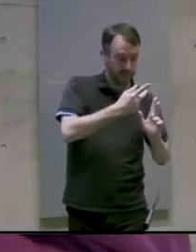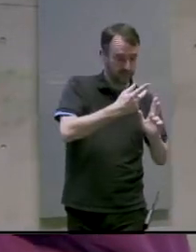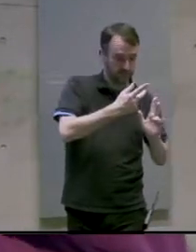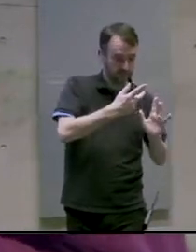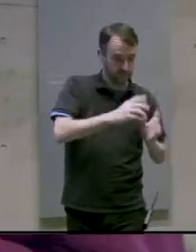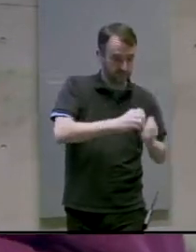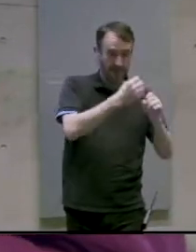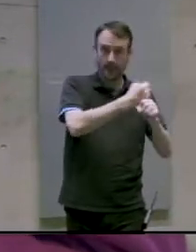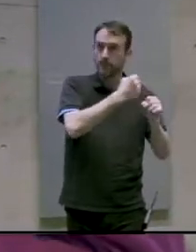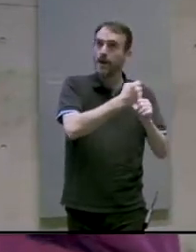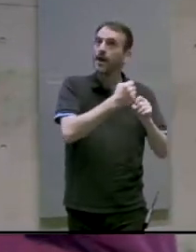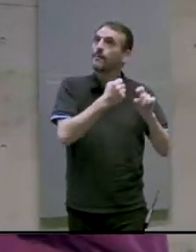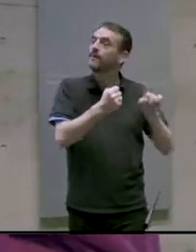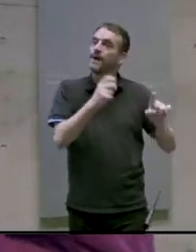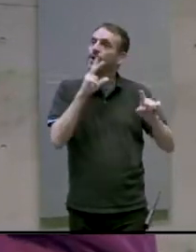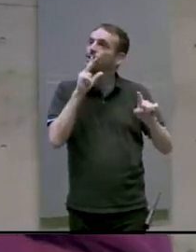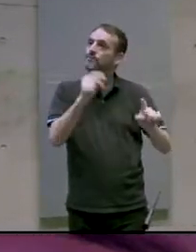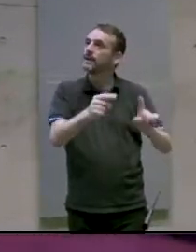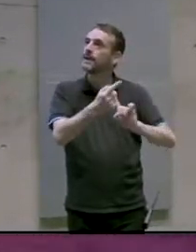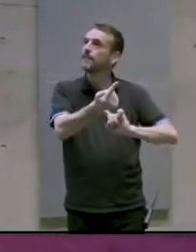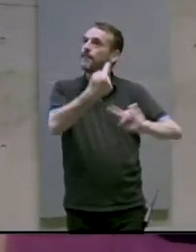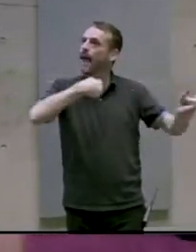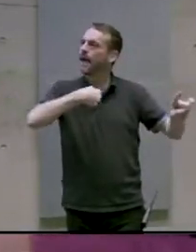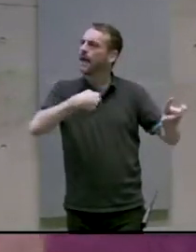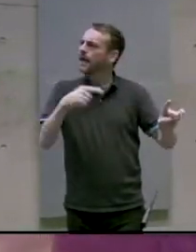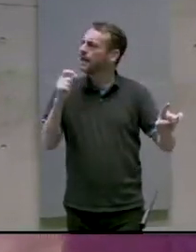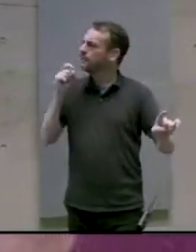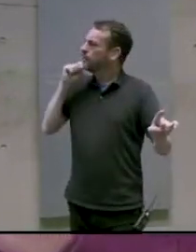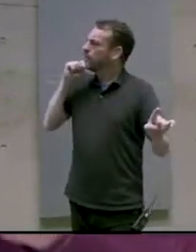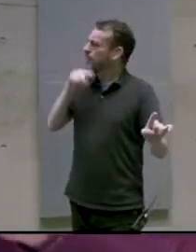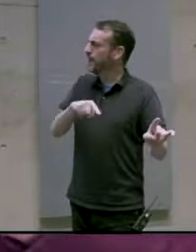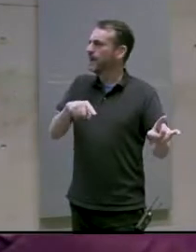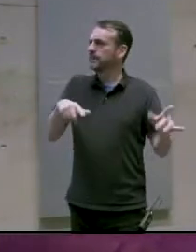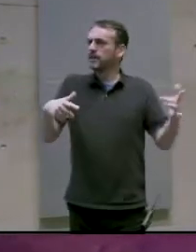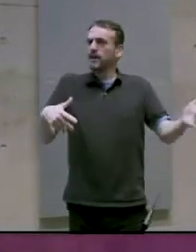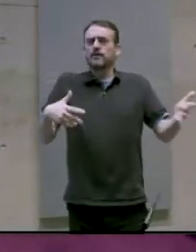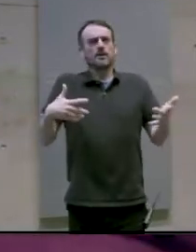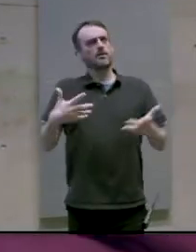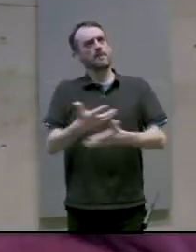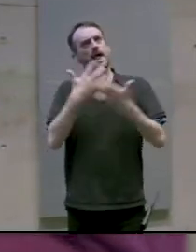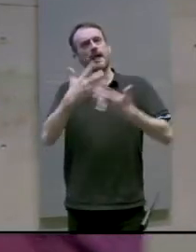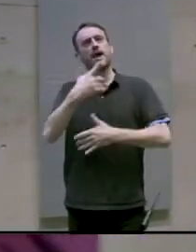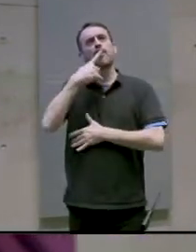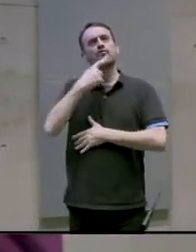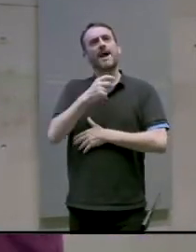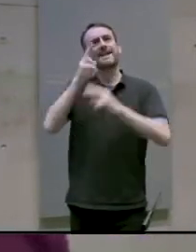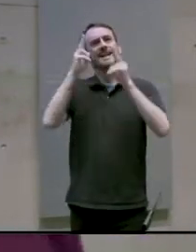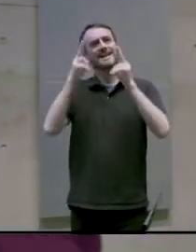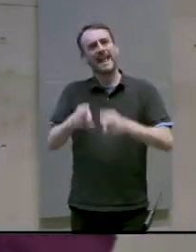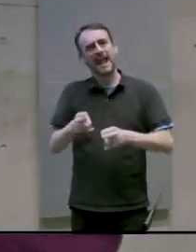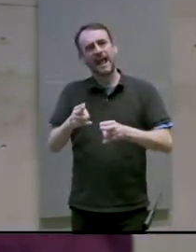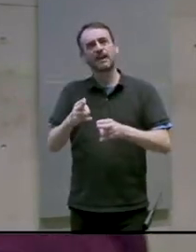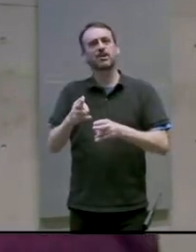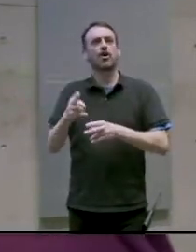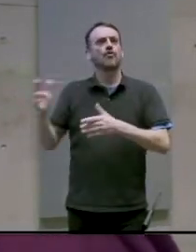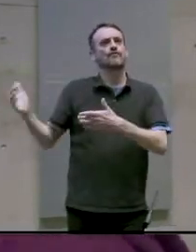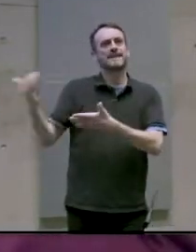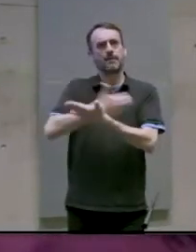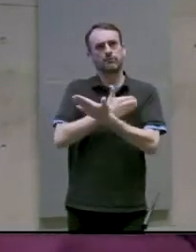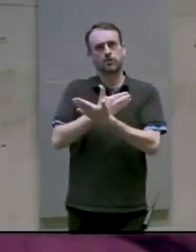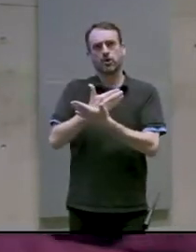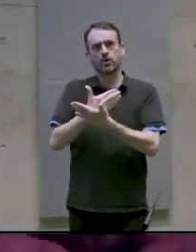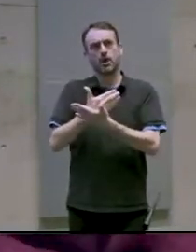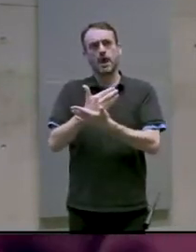they? You know? And that's kind of weird. It's like you'll play Red Dead Redemption and you'll answer them by clicking buttons, even though